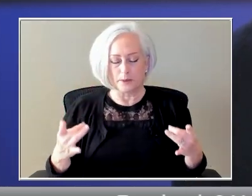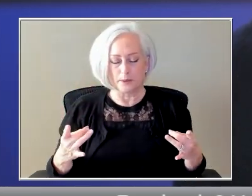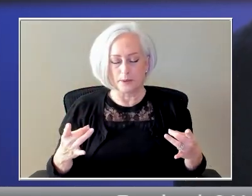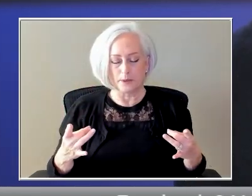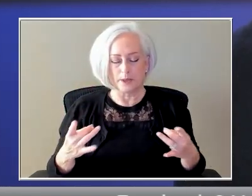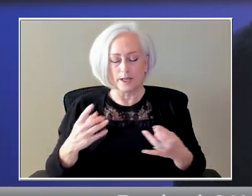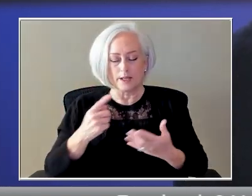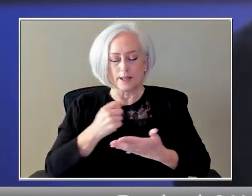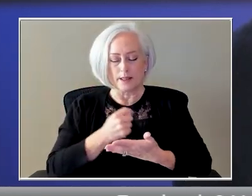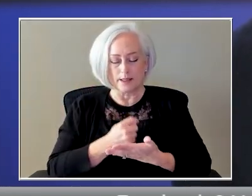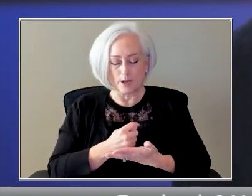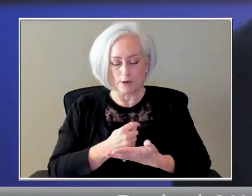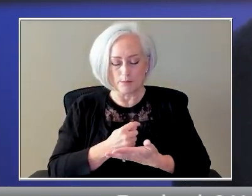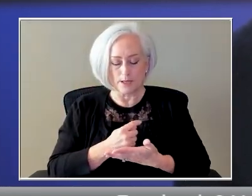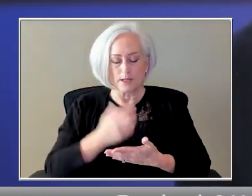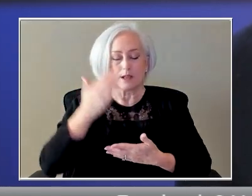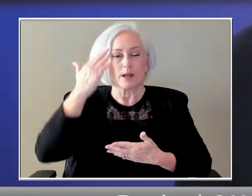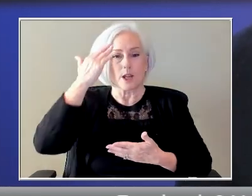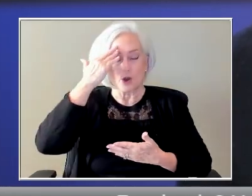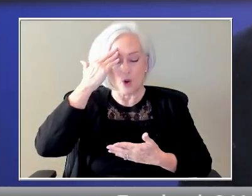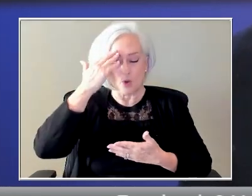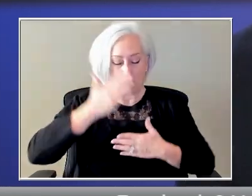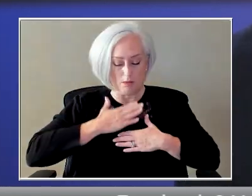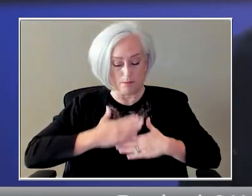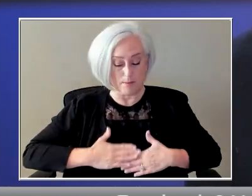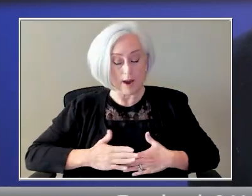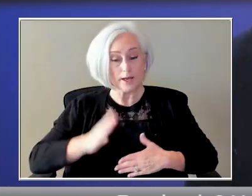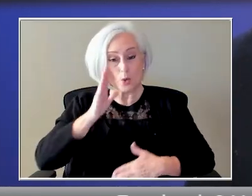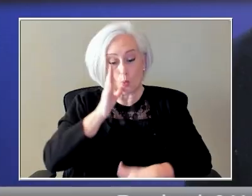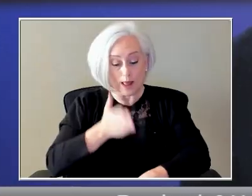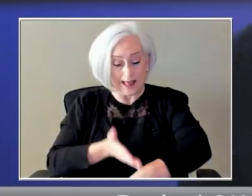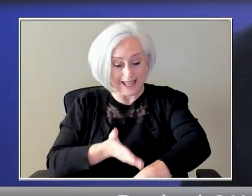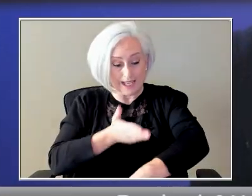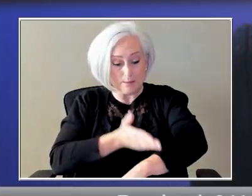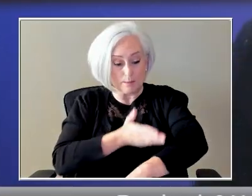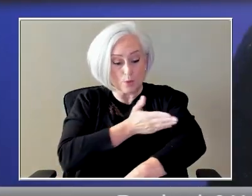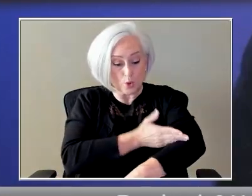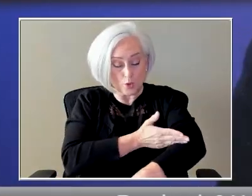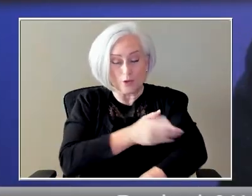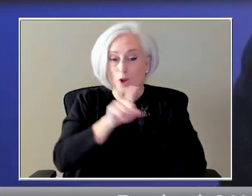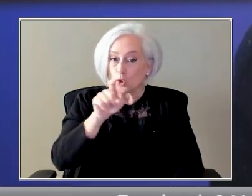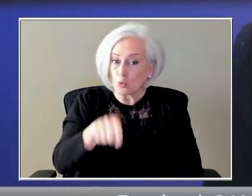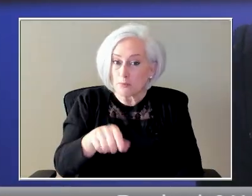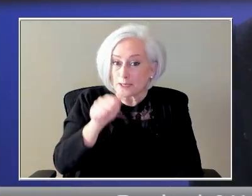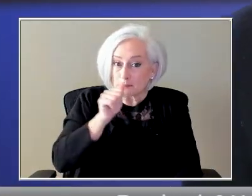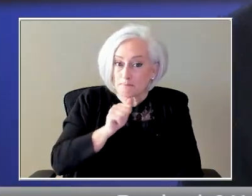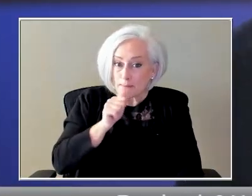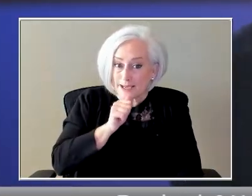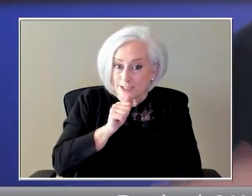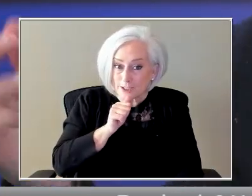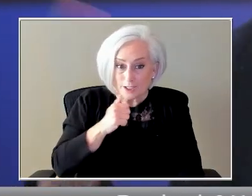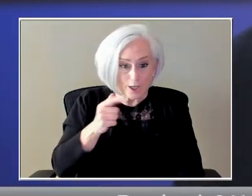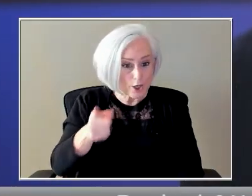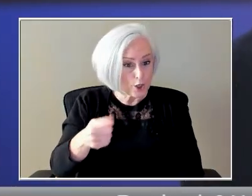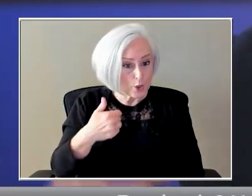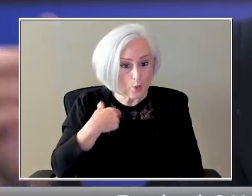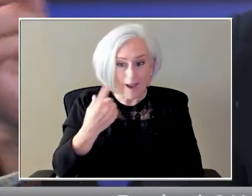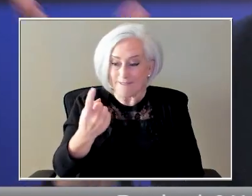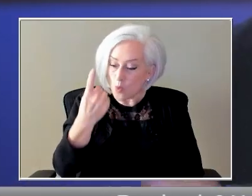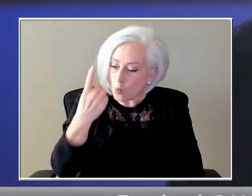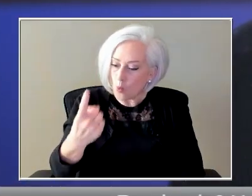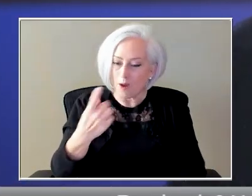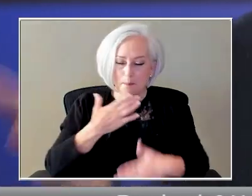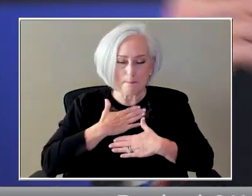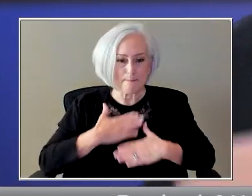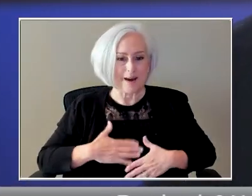going to continue to progress, and you have to be patient with it because you only got one. You can't ask for the other Luke